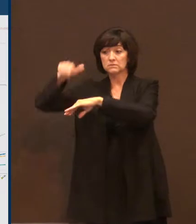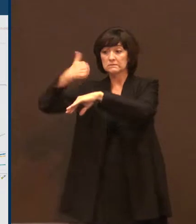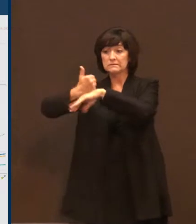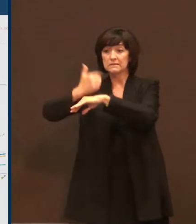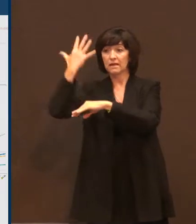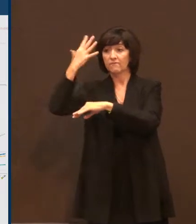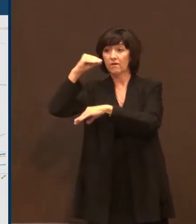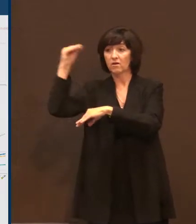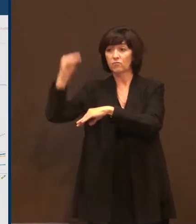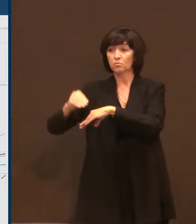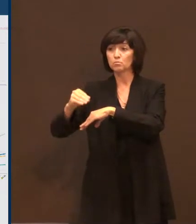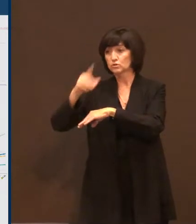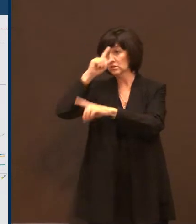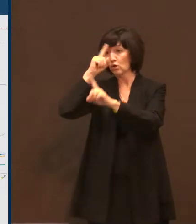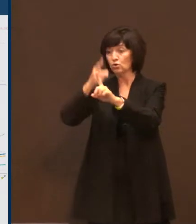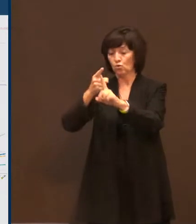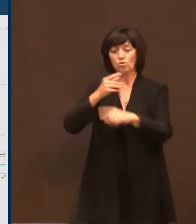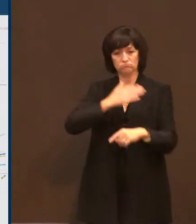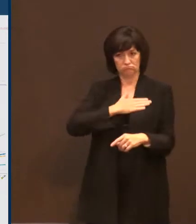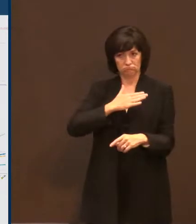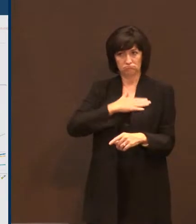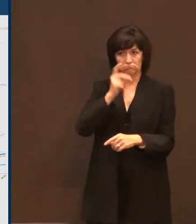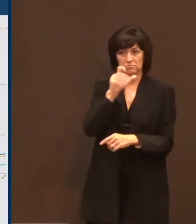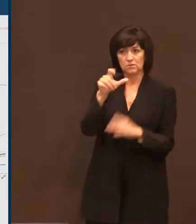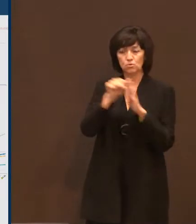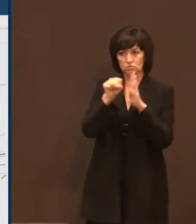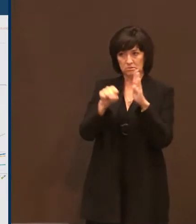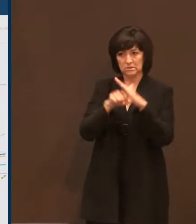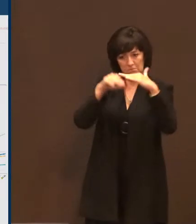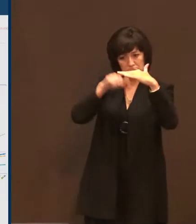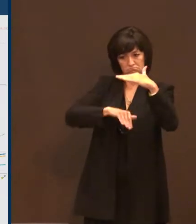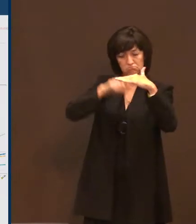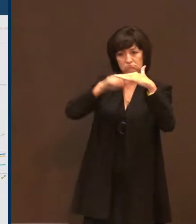are below that and have been for the last